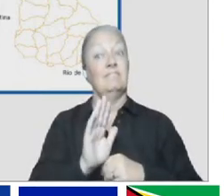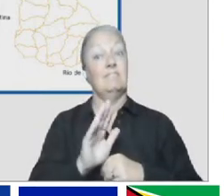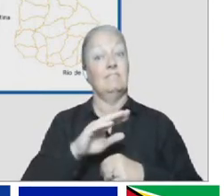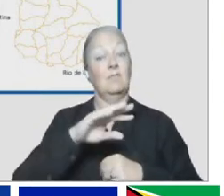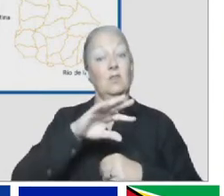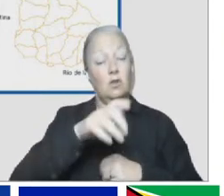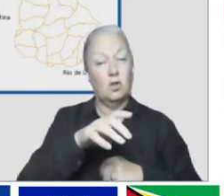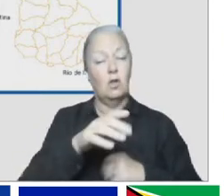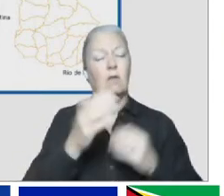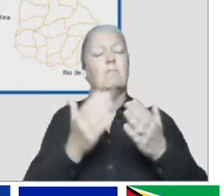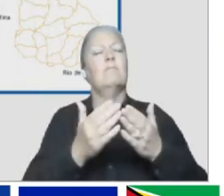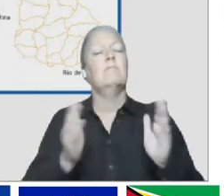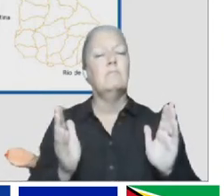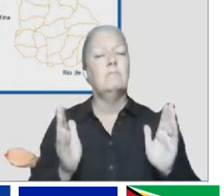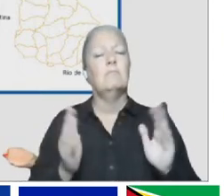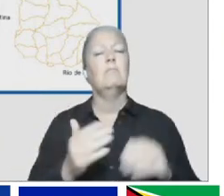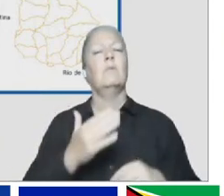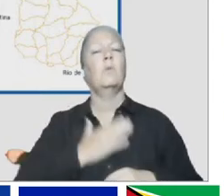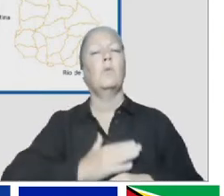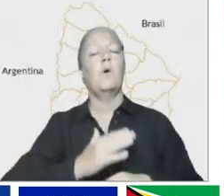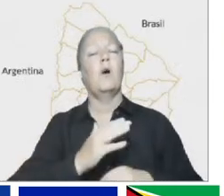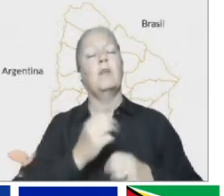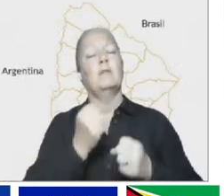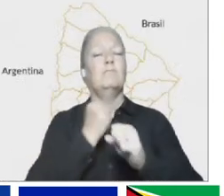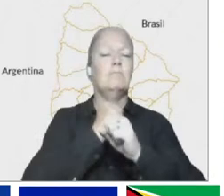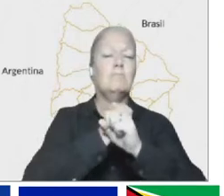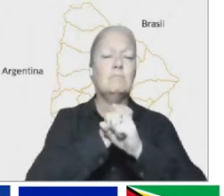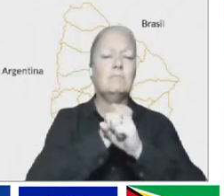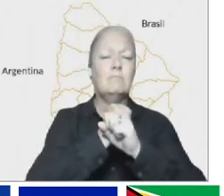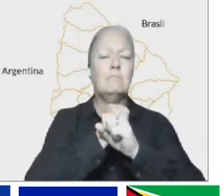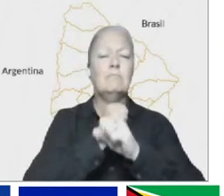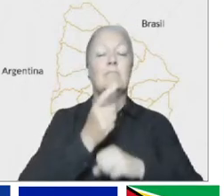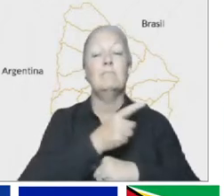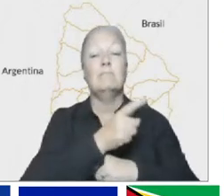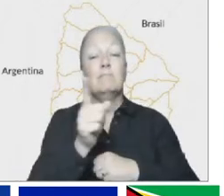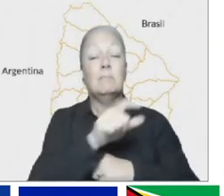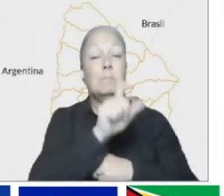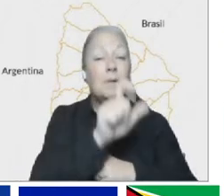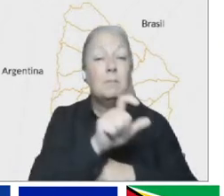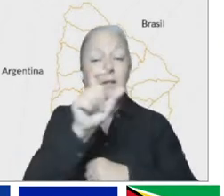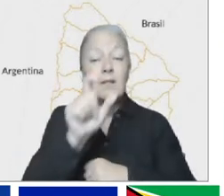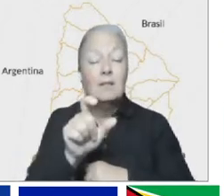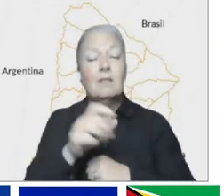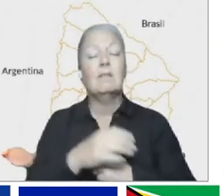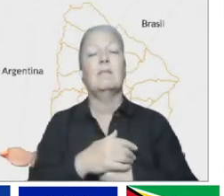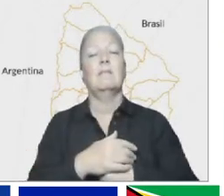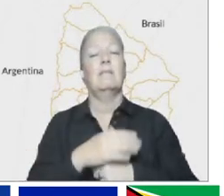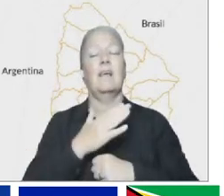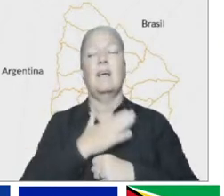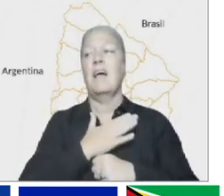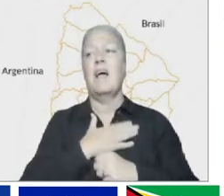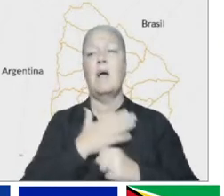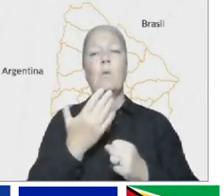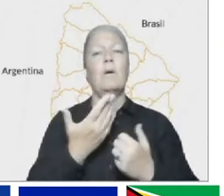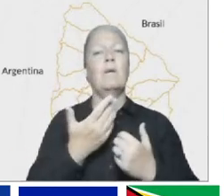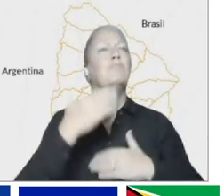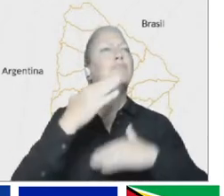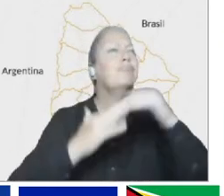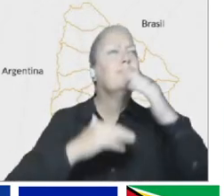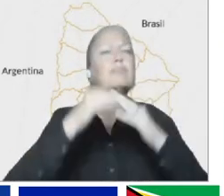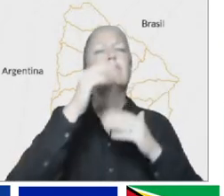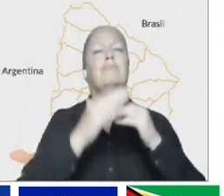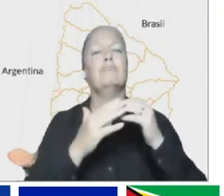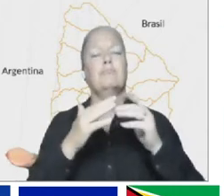people, assets, meaning critical infrastructure, and the environment. As you may see in this